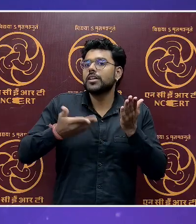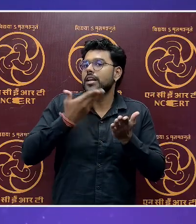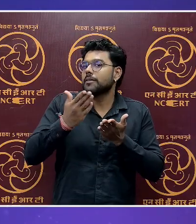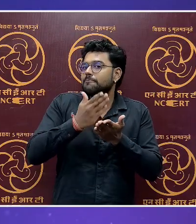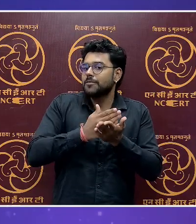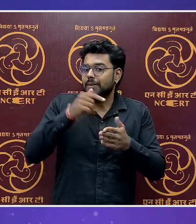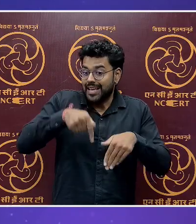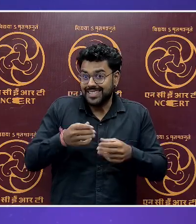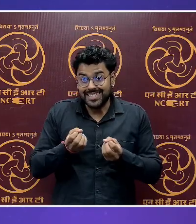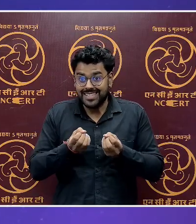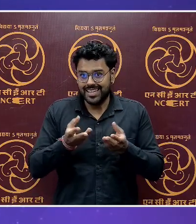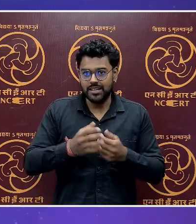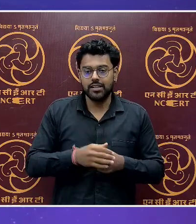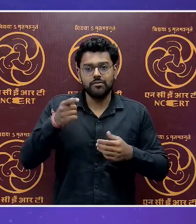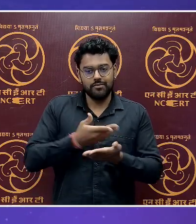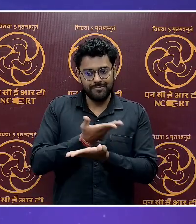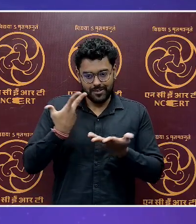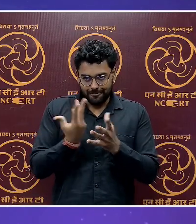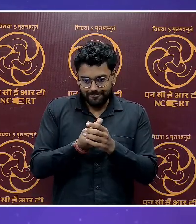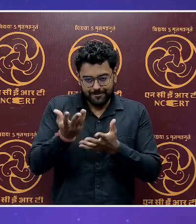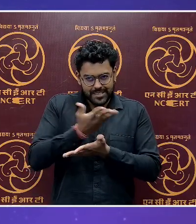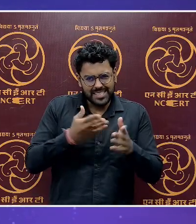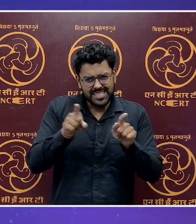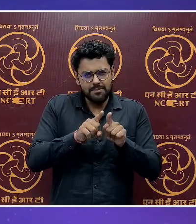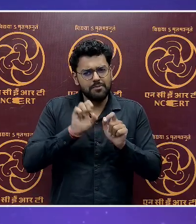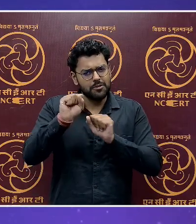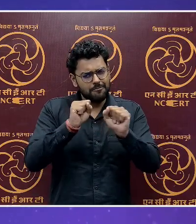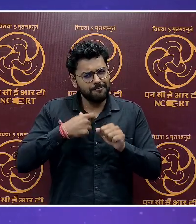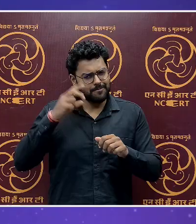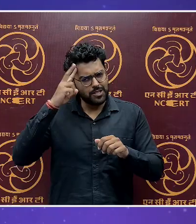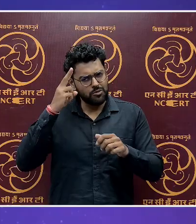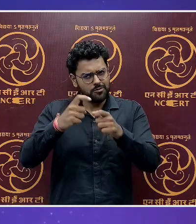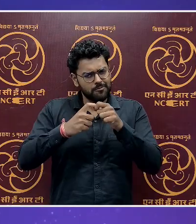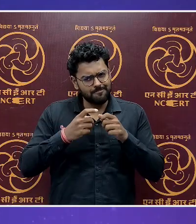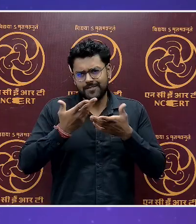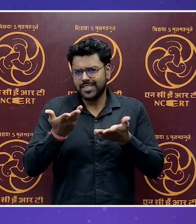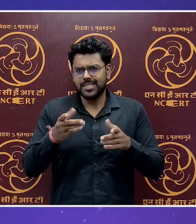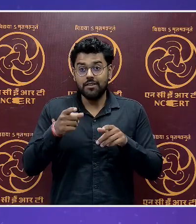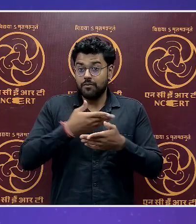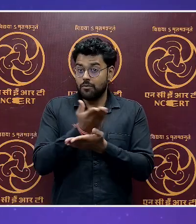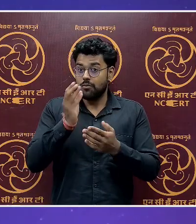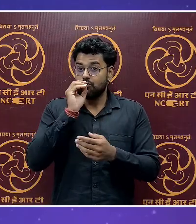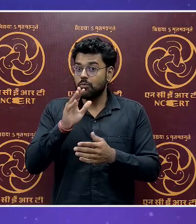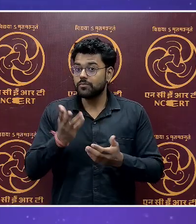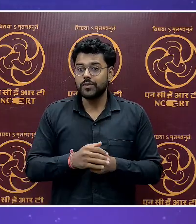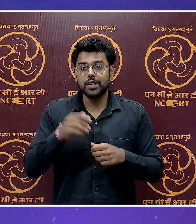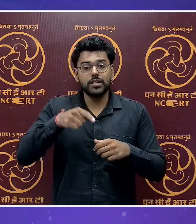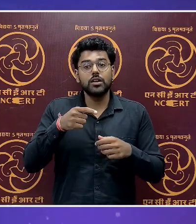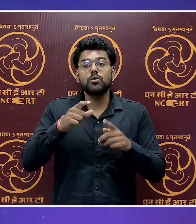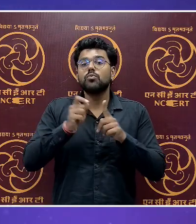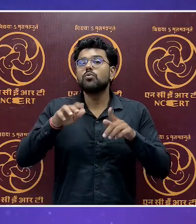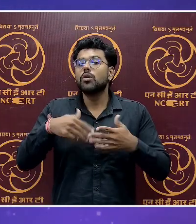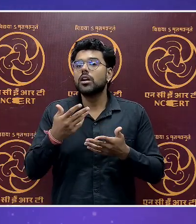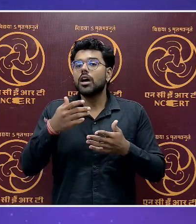from today, we will be addressing those questions, we will be sorting out your queries and we will be letting you know what exactly you have to do